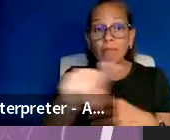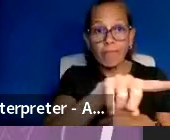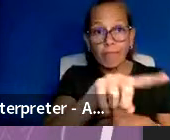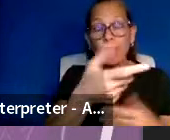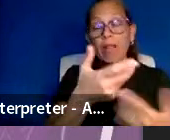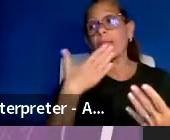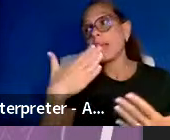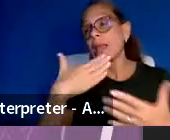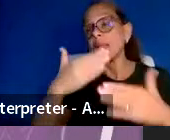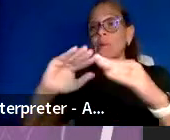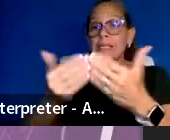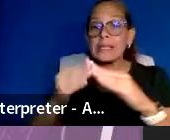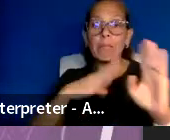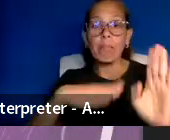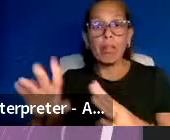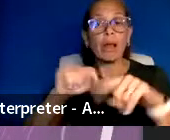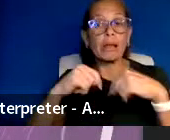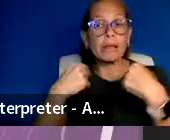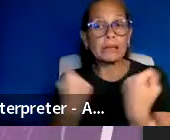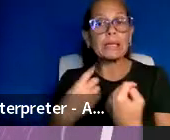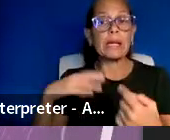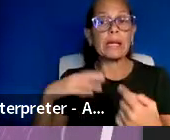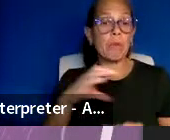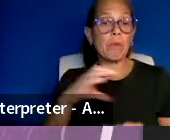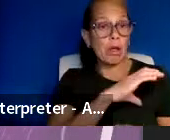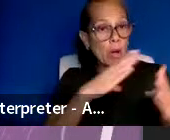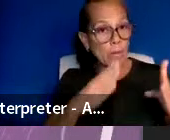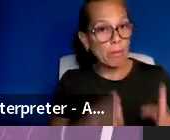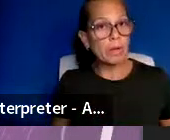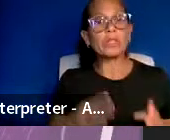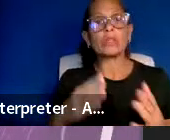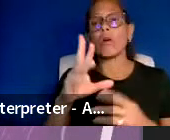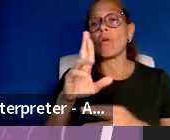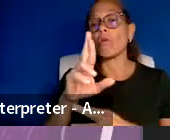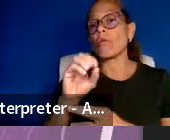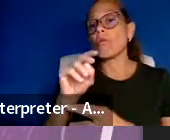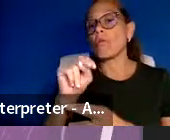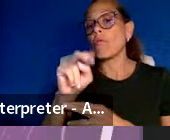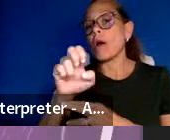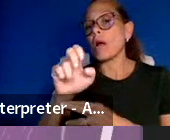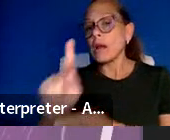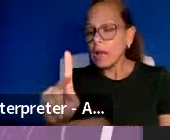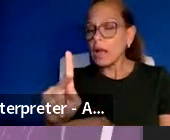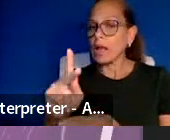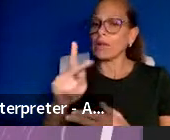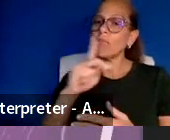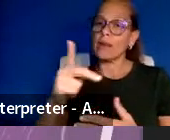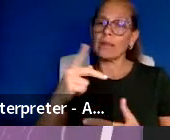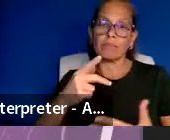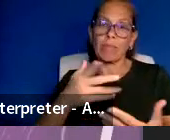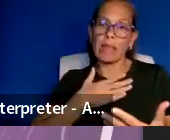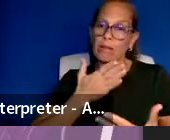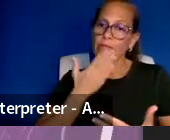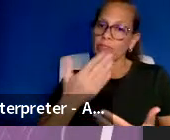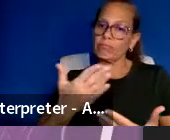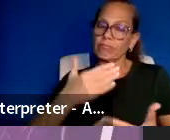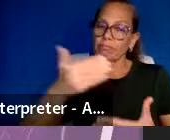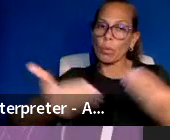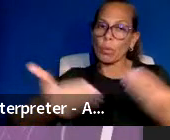the Department of City Planning team and our Commissioner Dan Grodnick for being great partners here and having us all give some welcoming remarks.